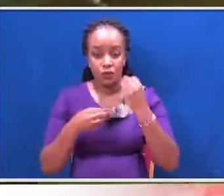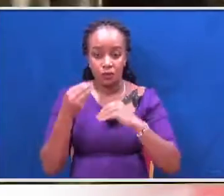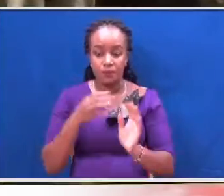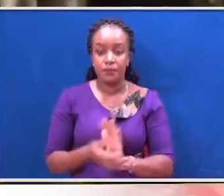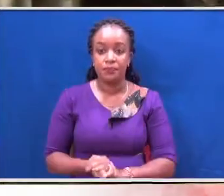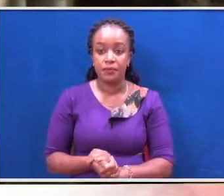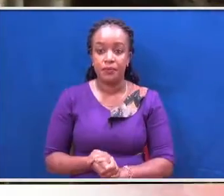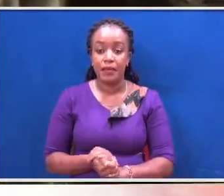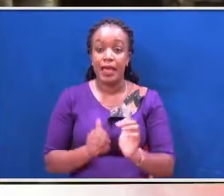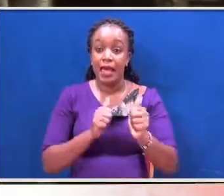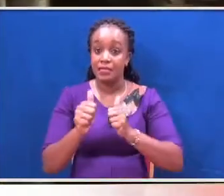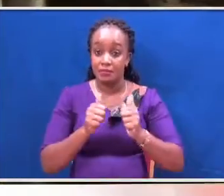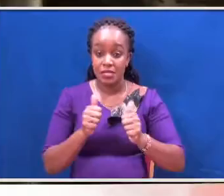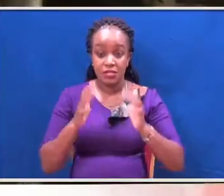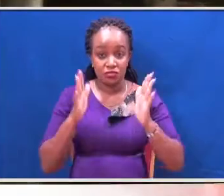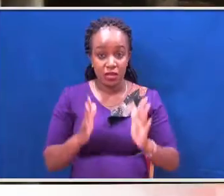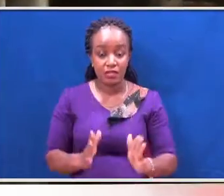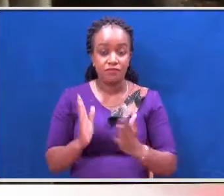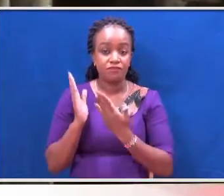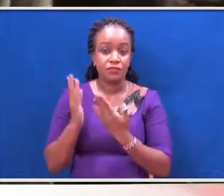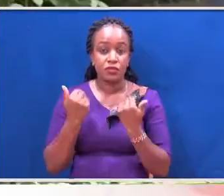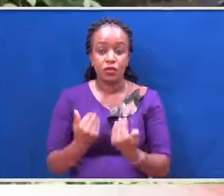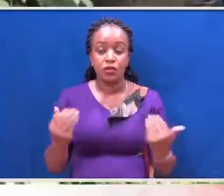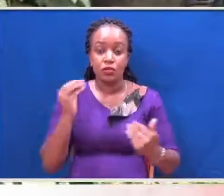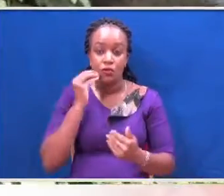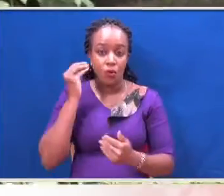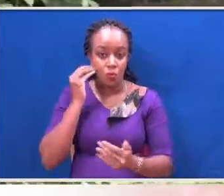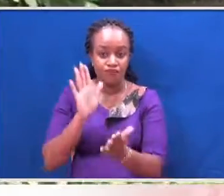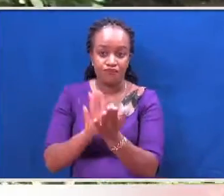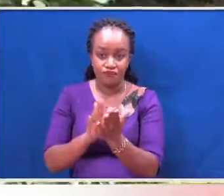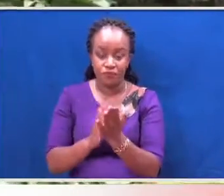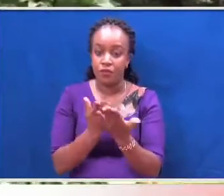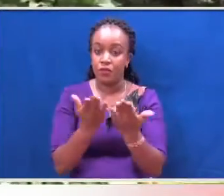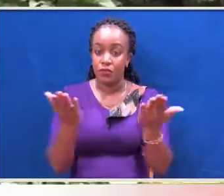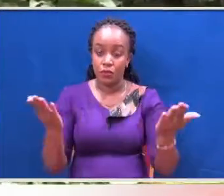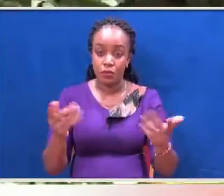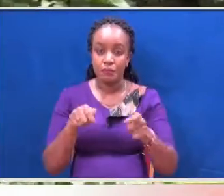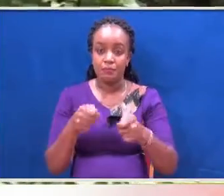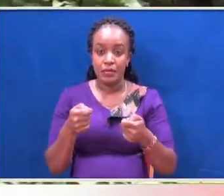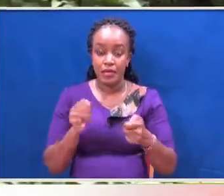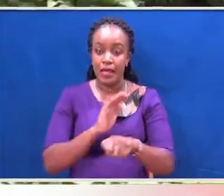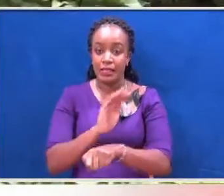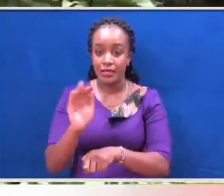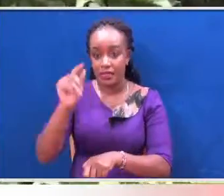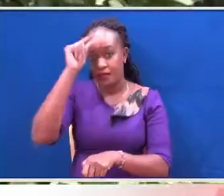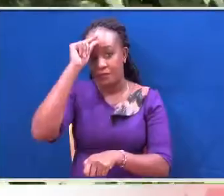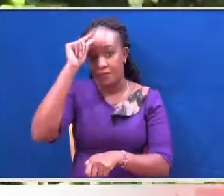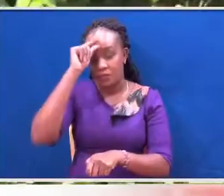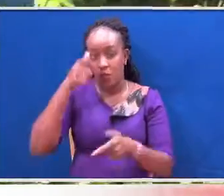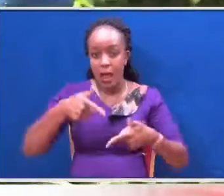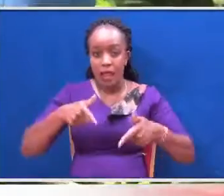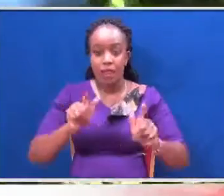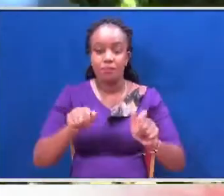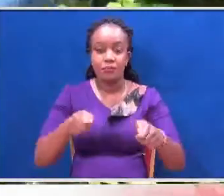Home Administrator Alice Kimotho commended scribes for their role in the society, calling on the government to allow the press to